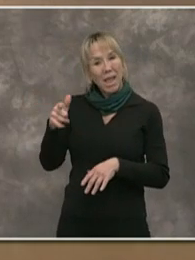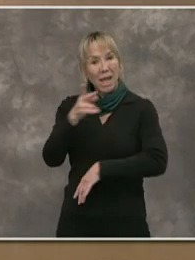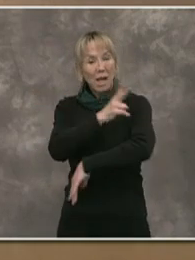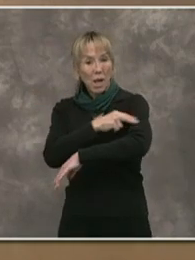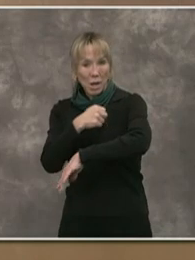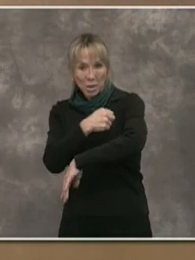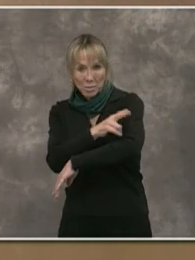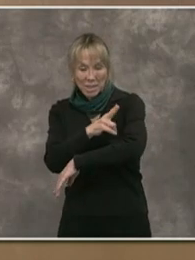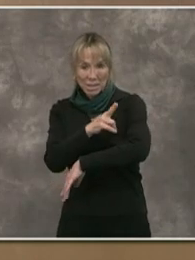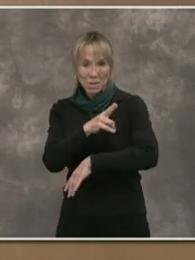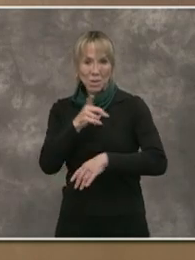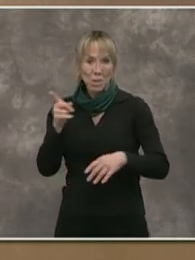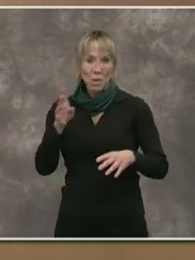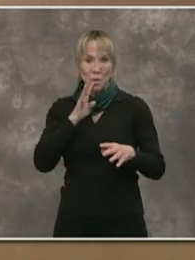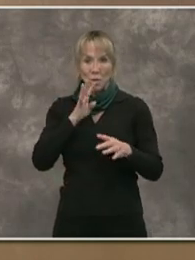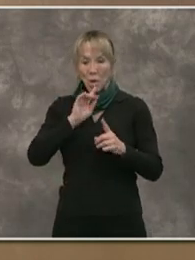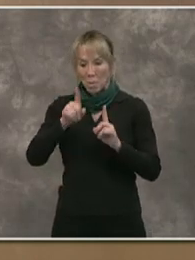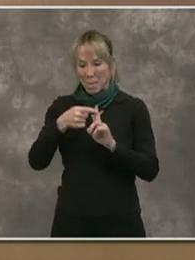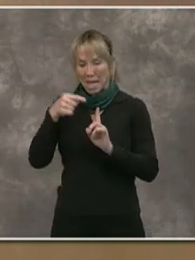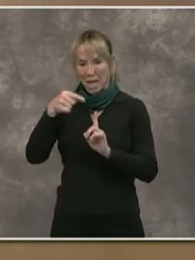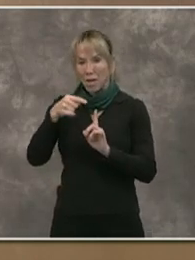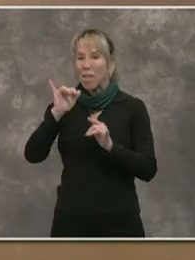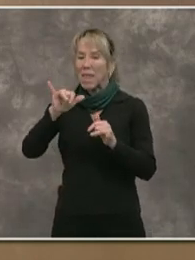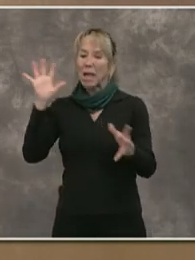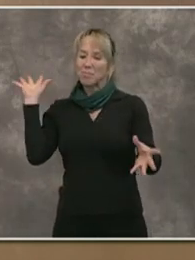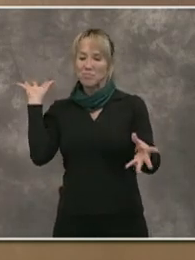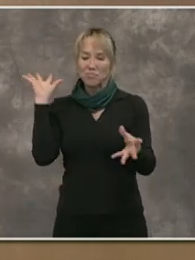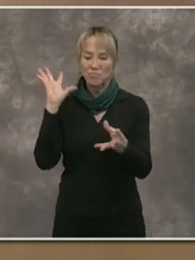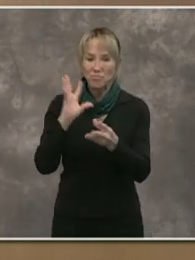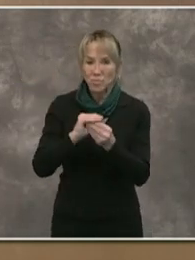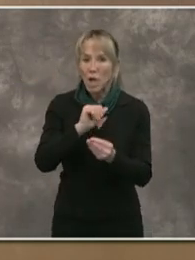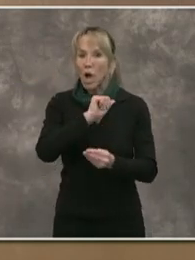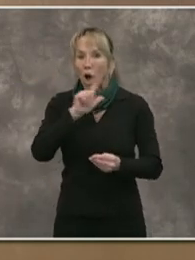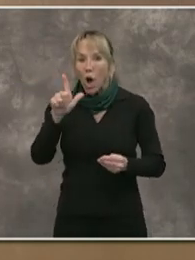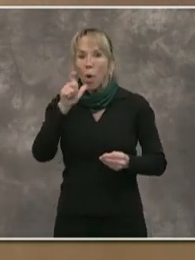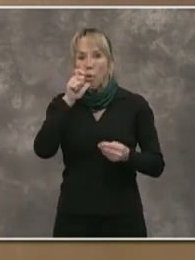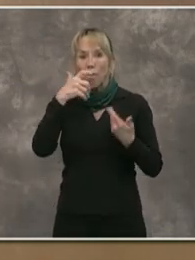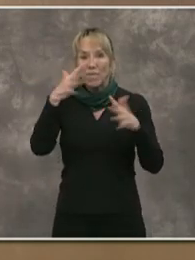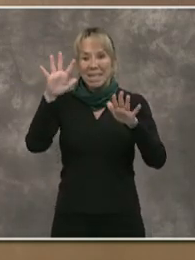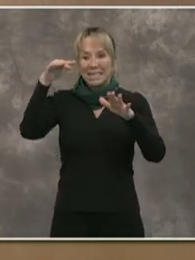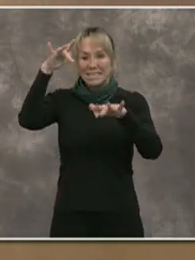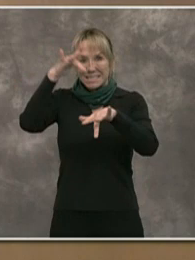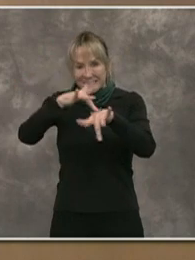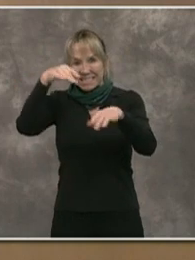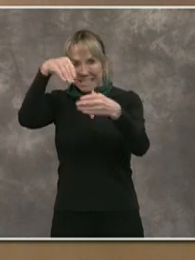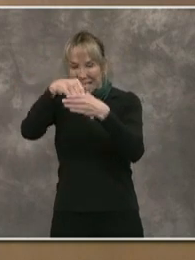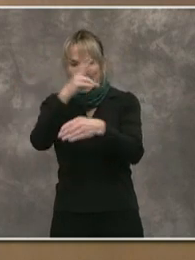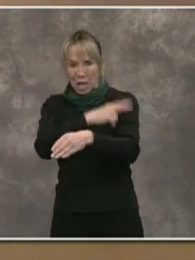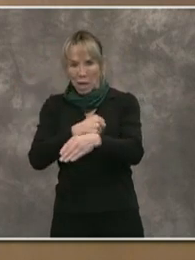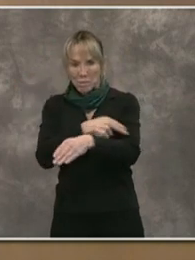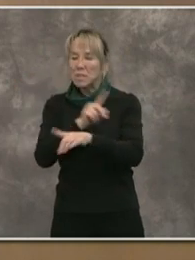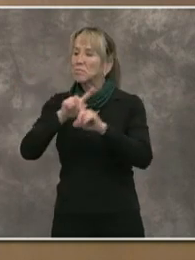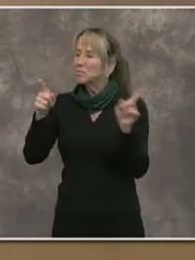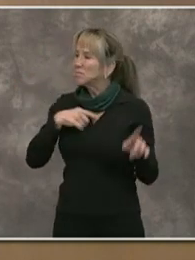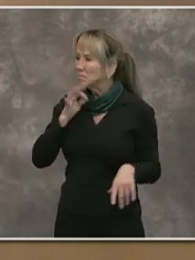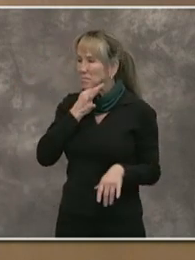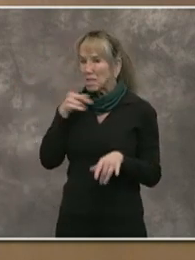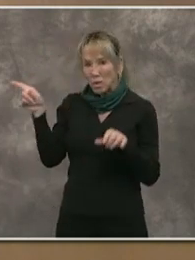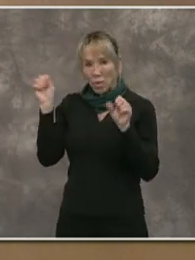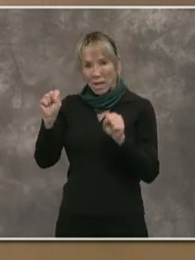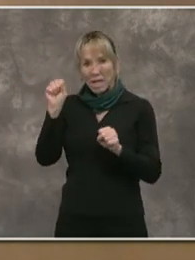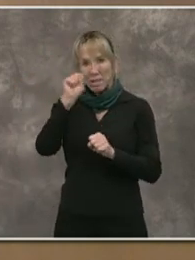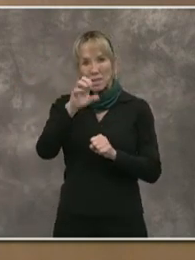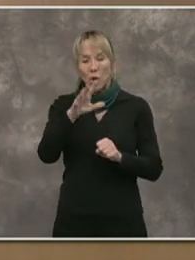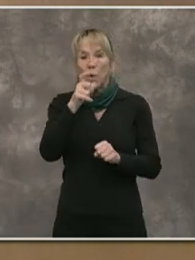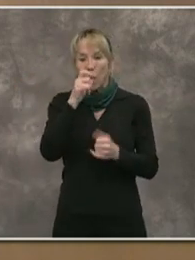all hospitalizations, not just current. Can you provide only the current hospitalizations? 2, we have heard a